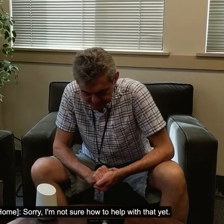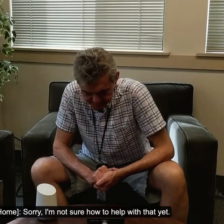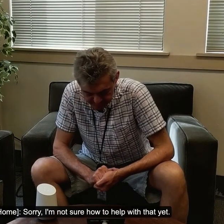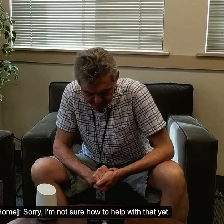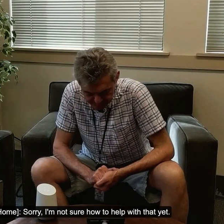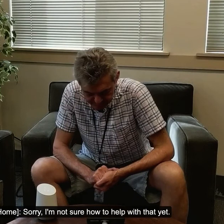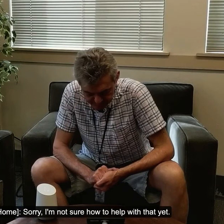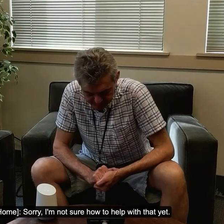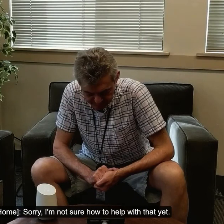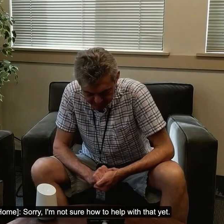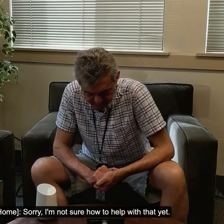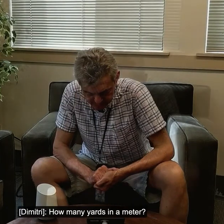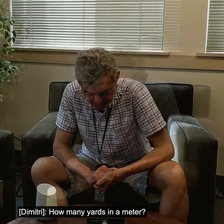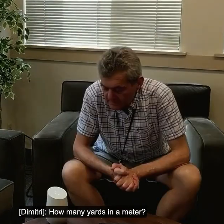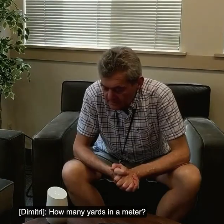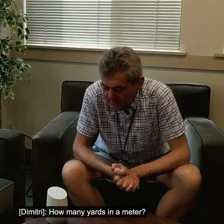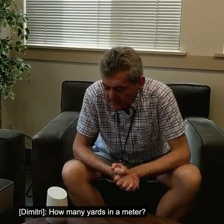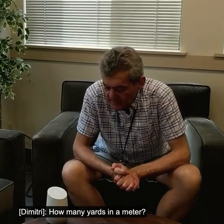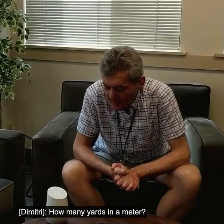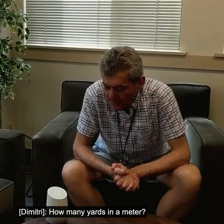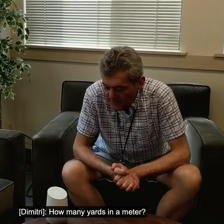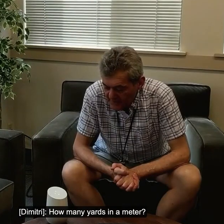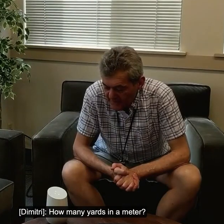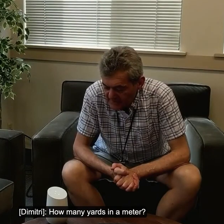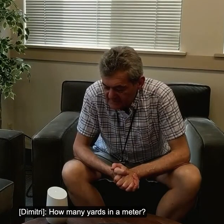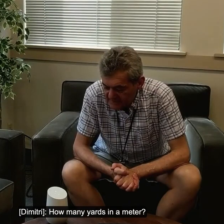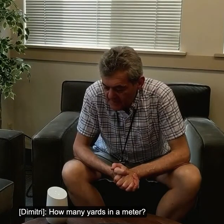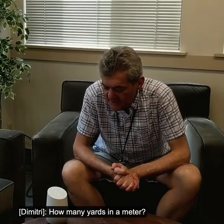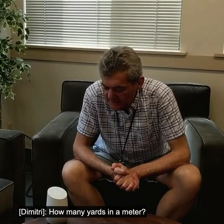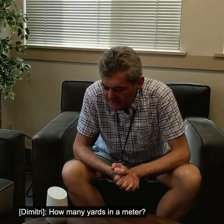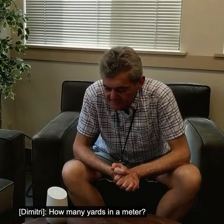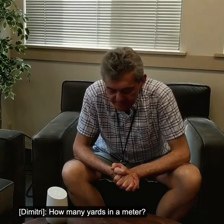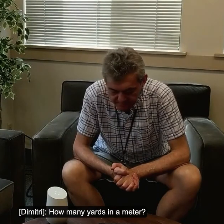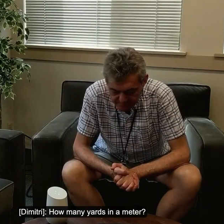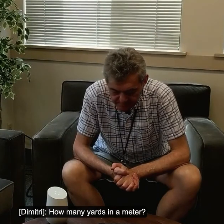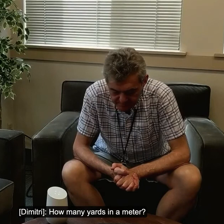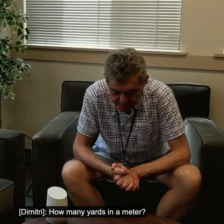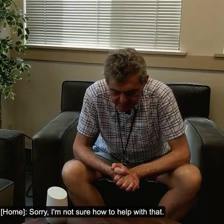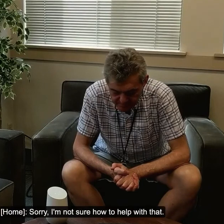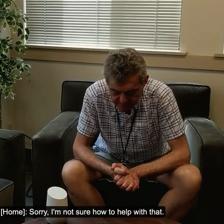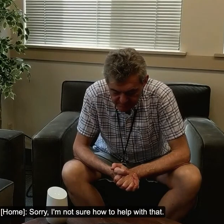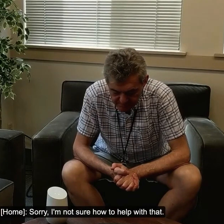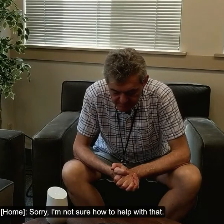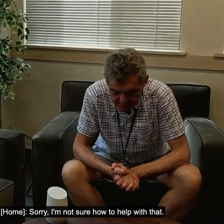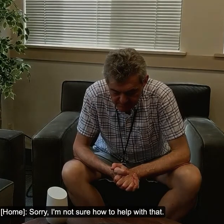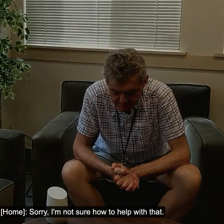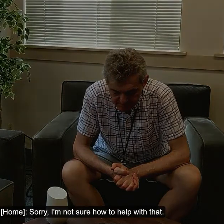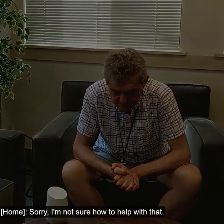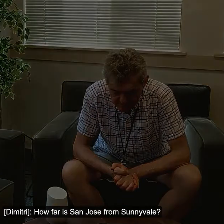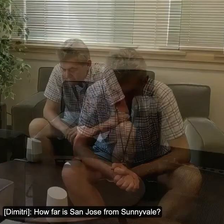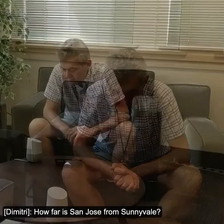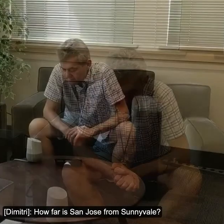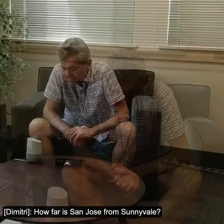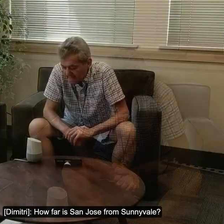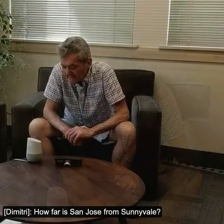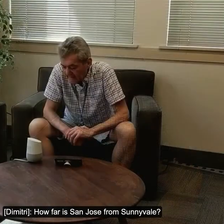Sorry, I'm not sure how to help with that yet. How many yards in a meter? Sorry, I'm not sure how to